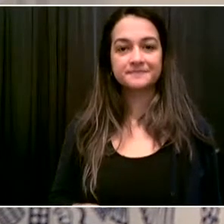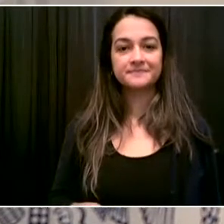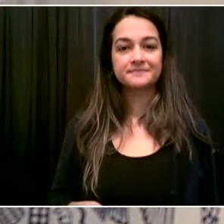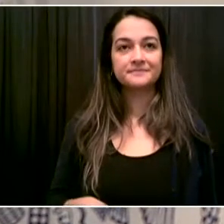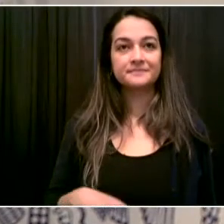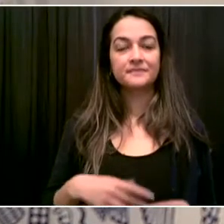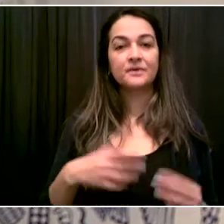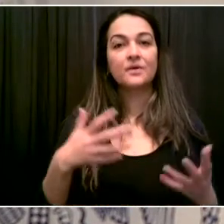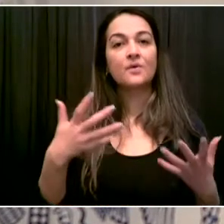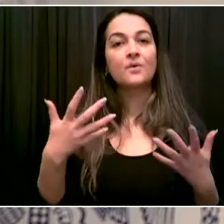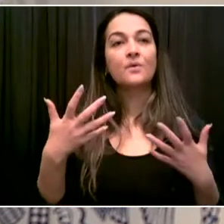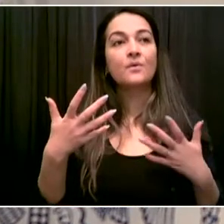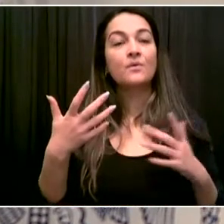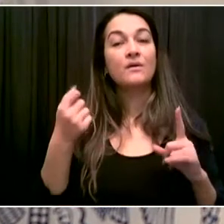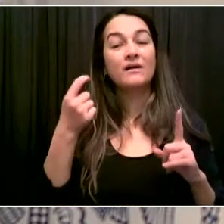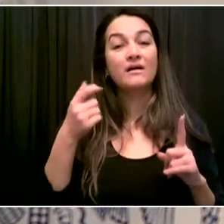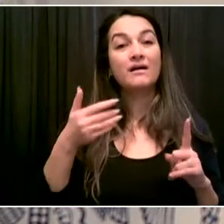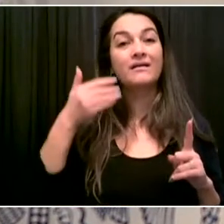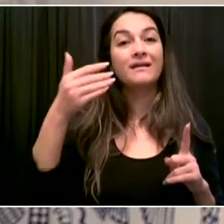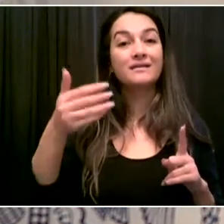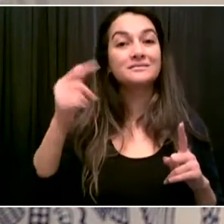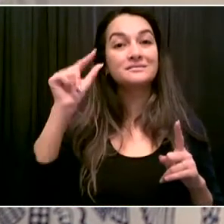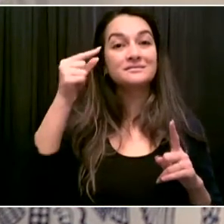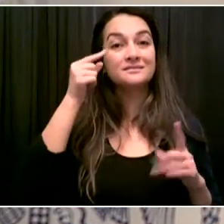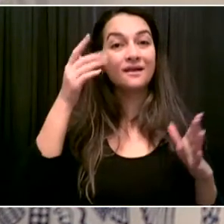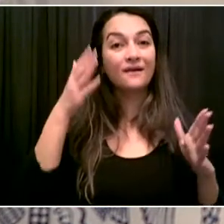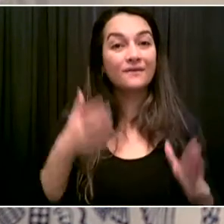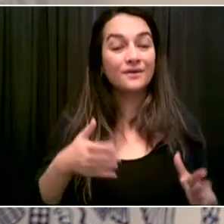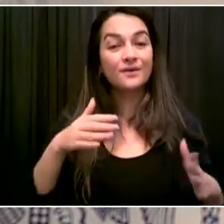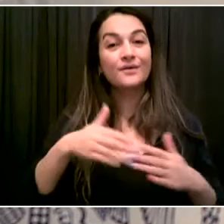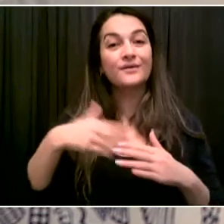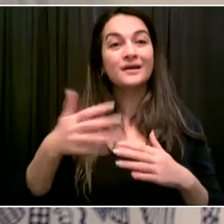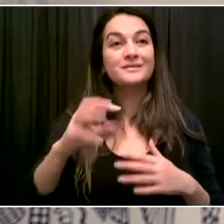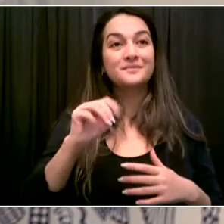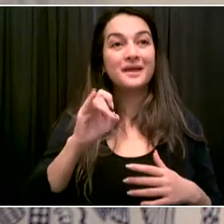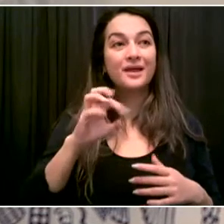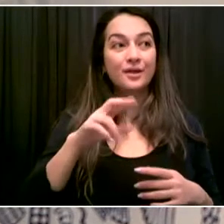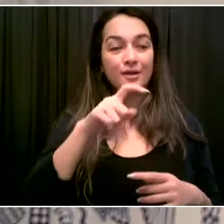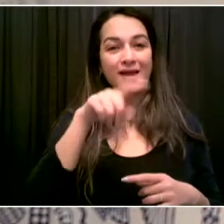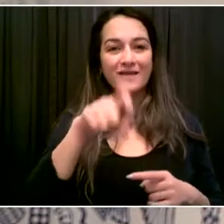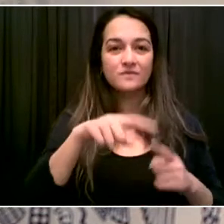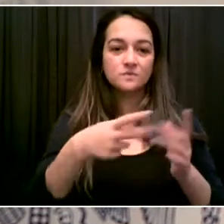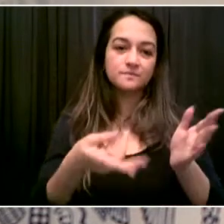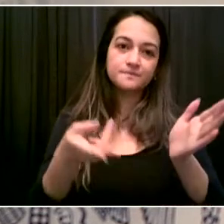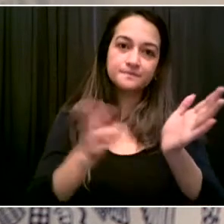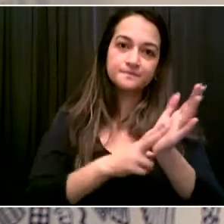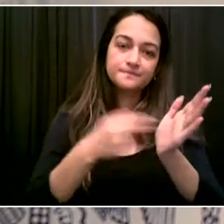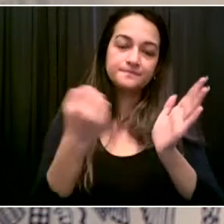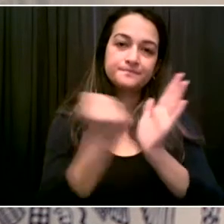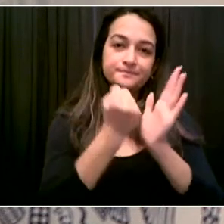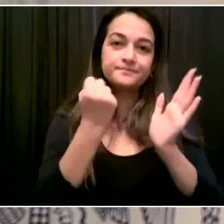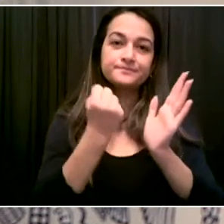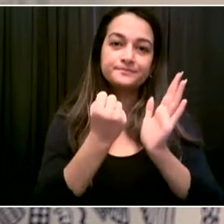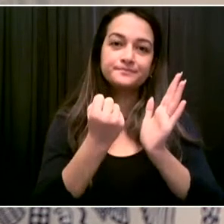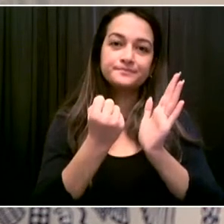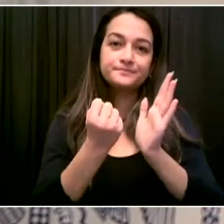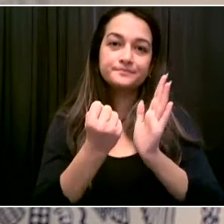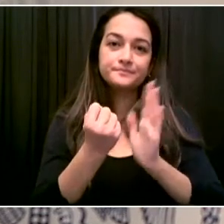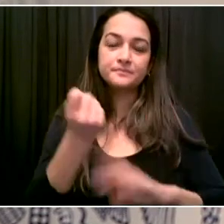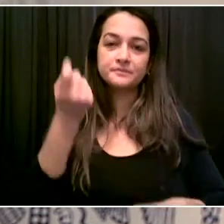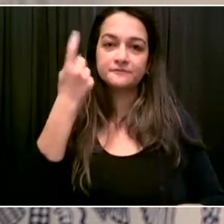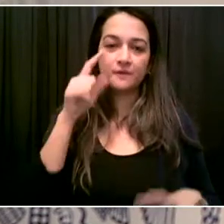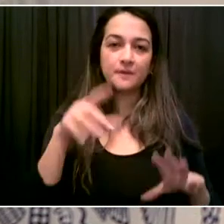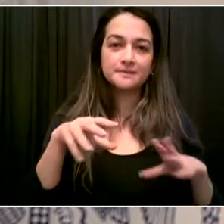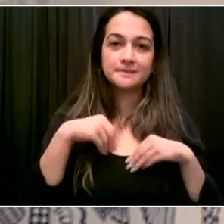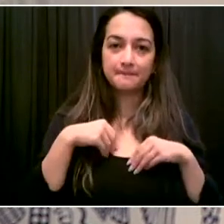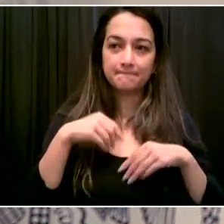will need to sign this legislation expeditiously so we can get these sensors in place for next year. And that's going to really help us